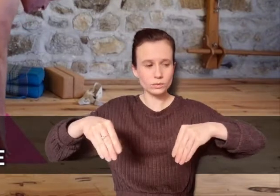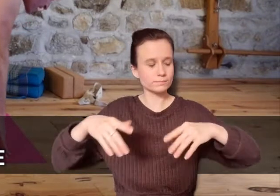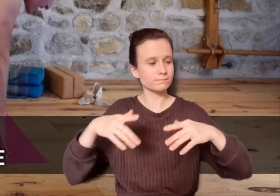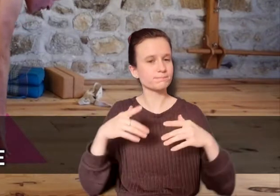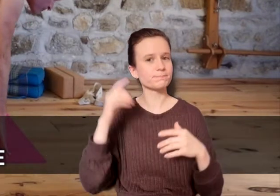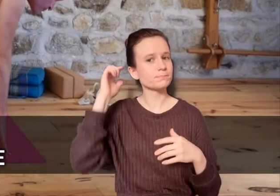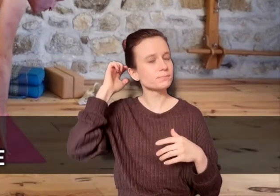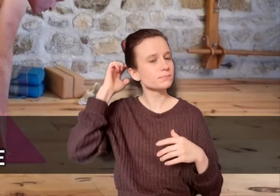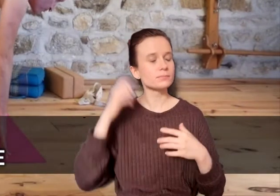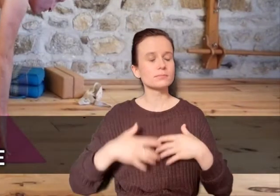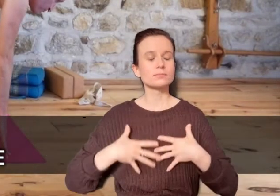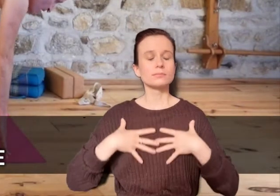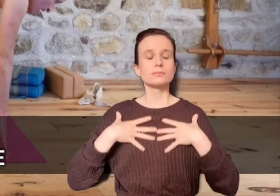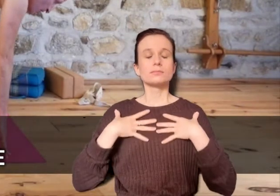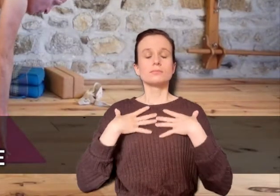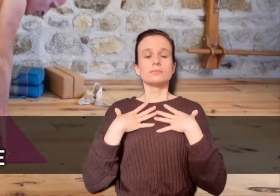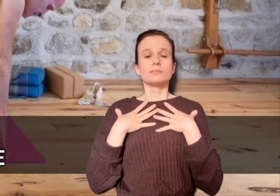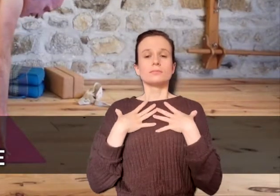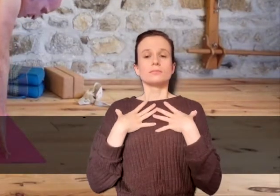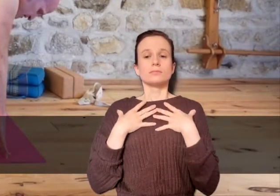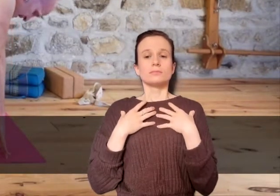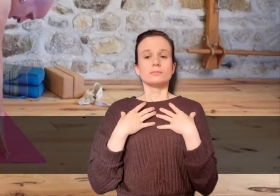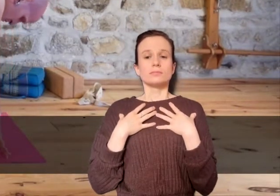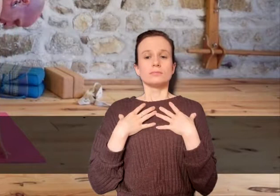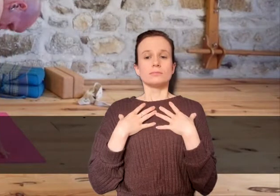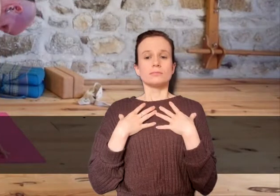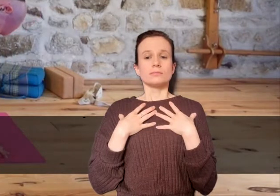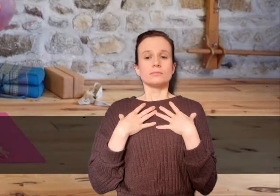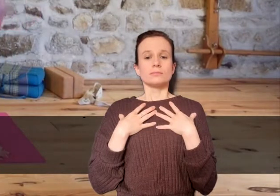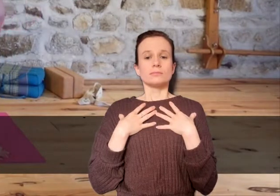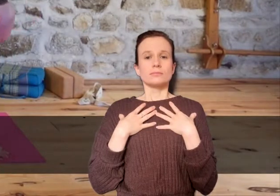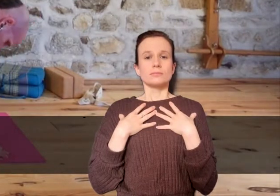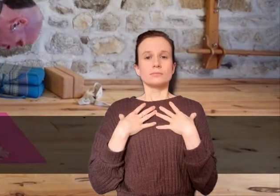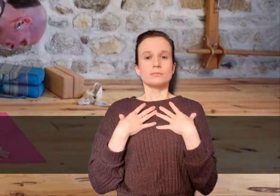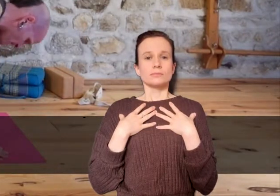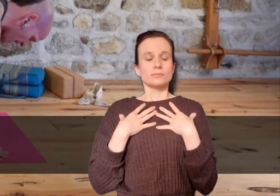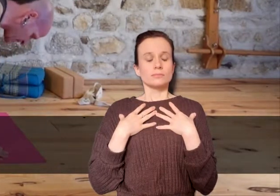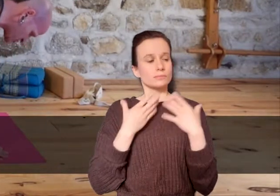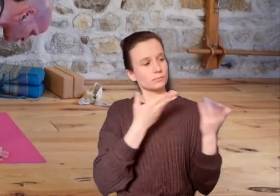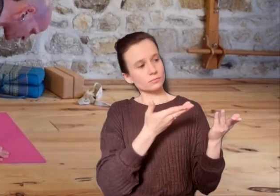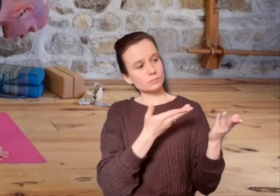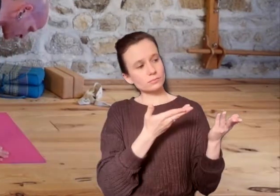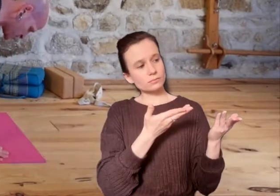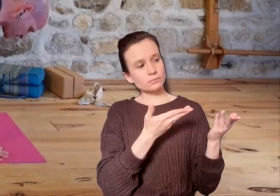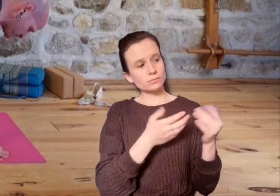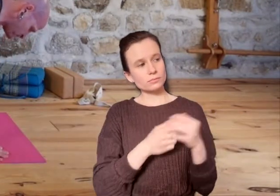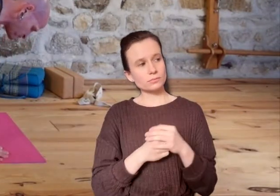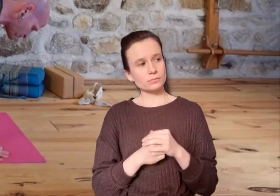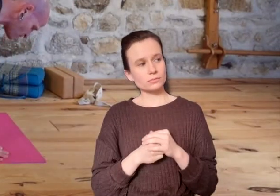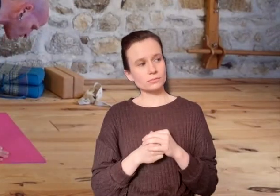chest. Big inhale. And on your exhale, you're going to take a nice big step or a jump back into a plank